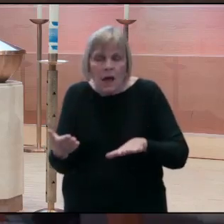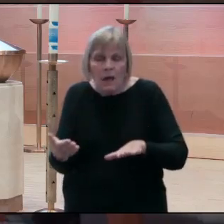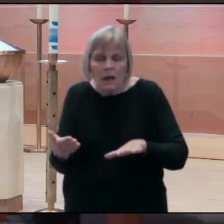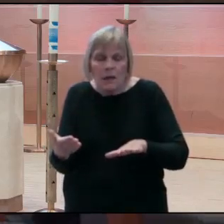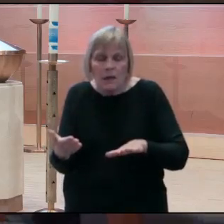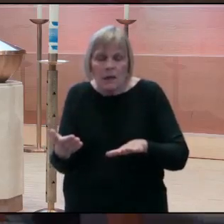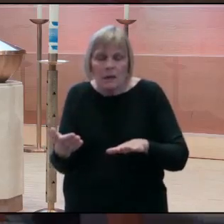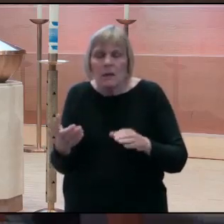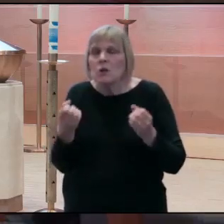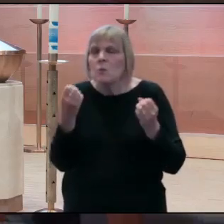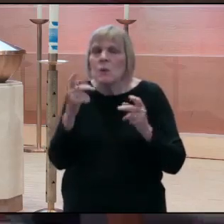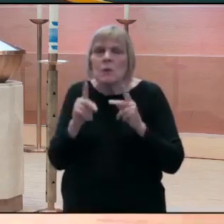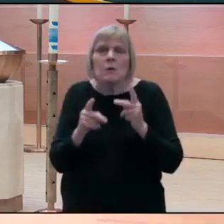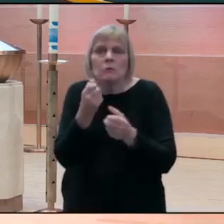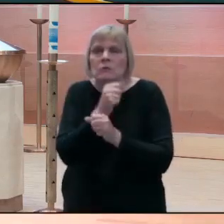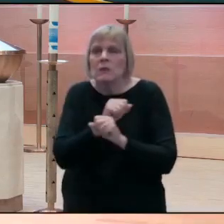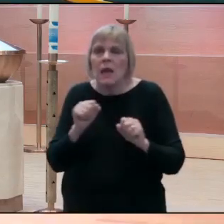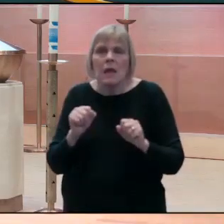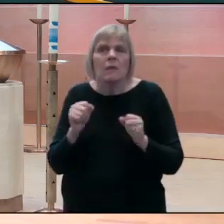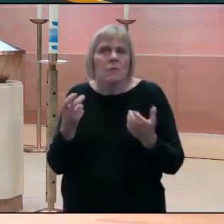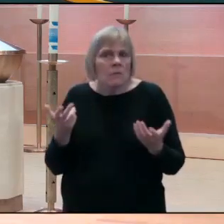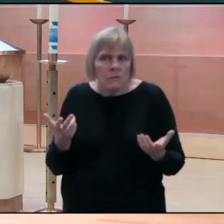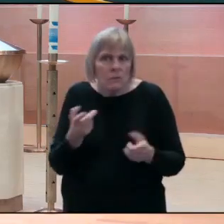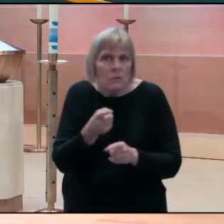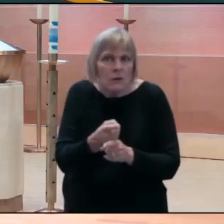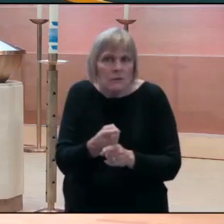it to save their fellow American.